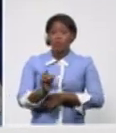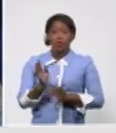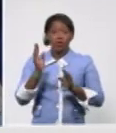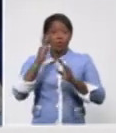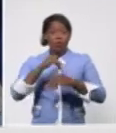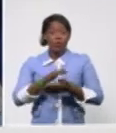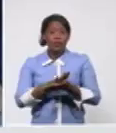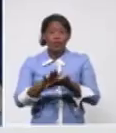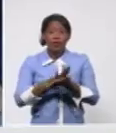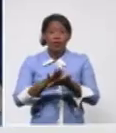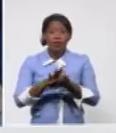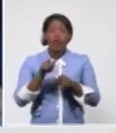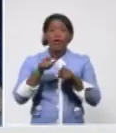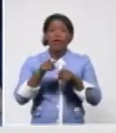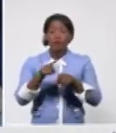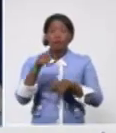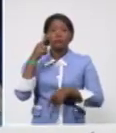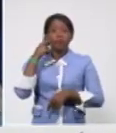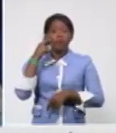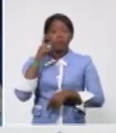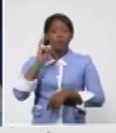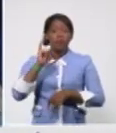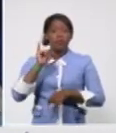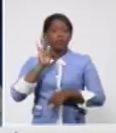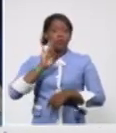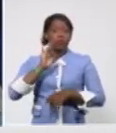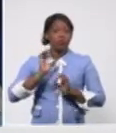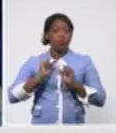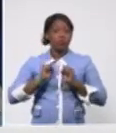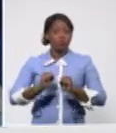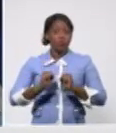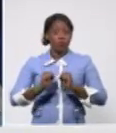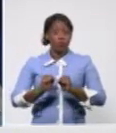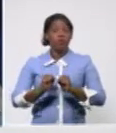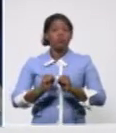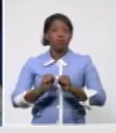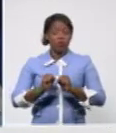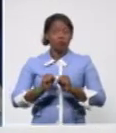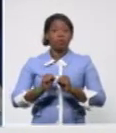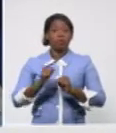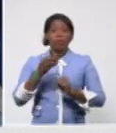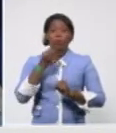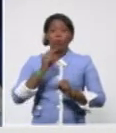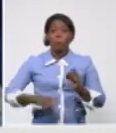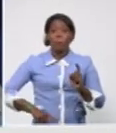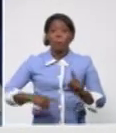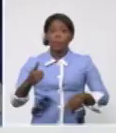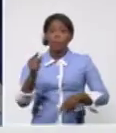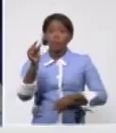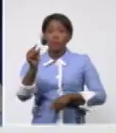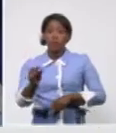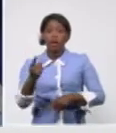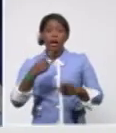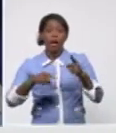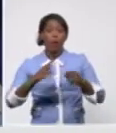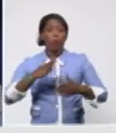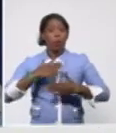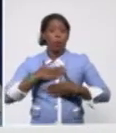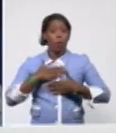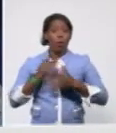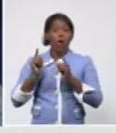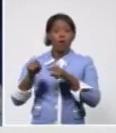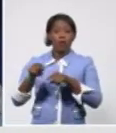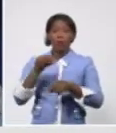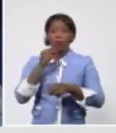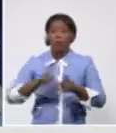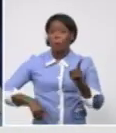makes controlling the virus extremely difficult and very dangerous, especially if we fail to comply